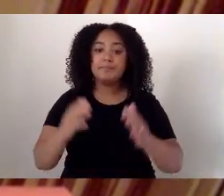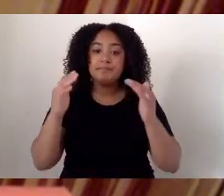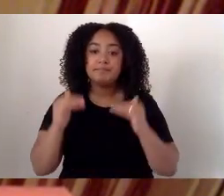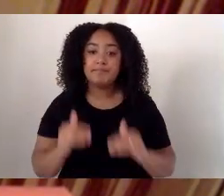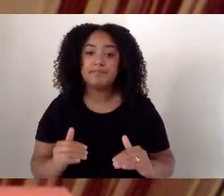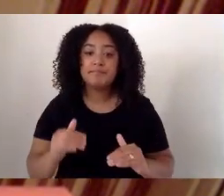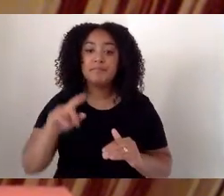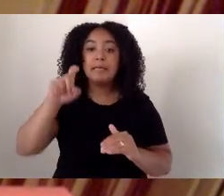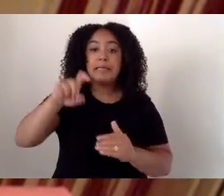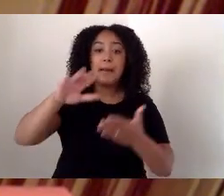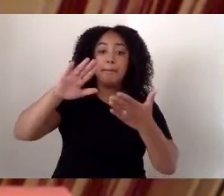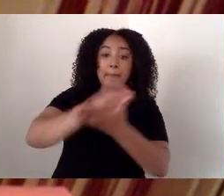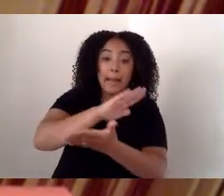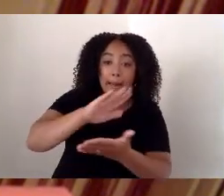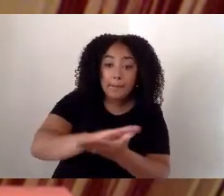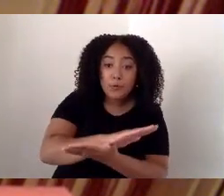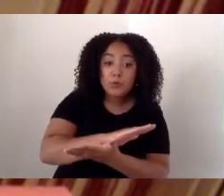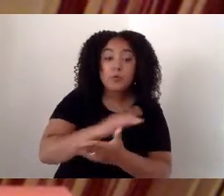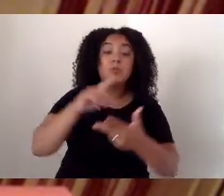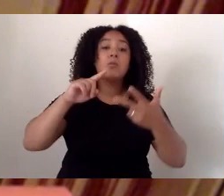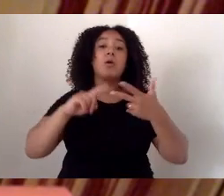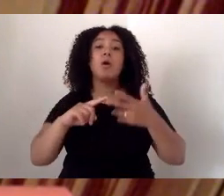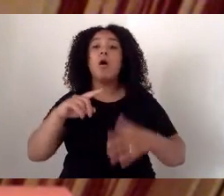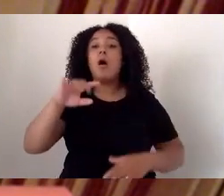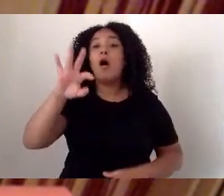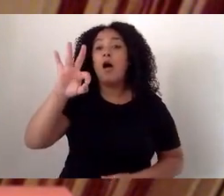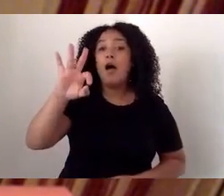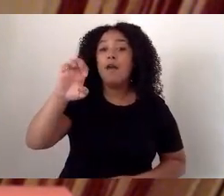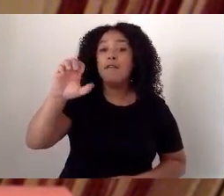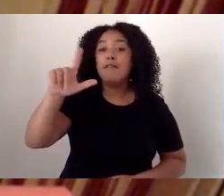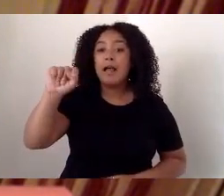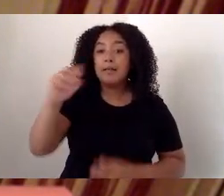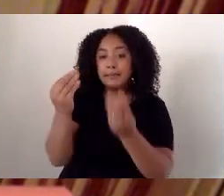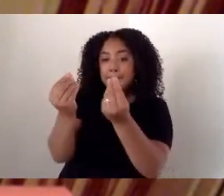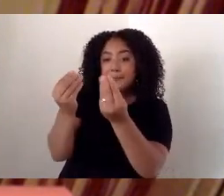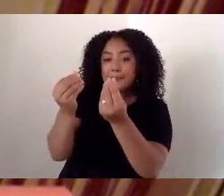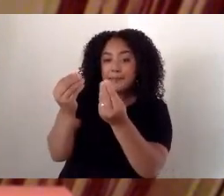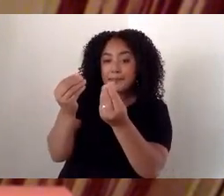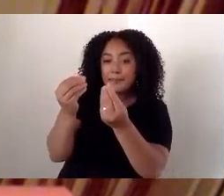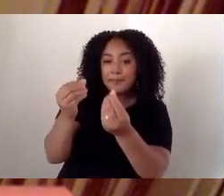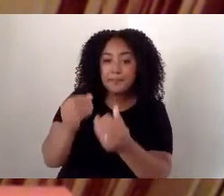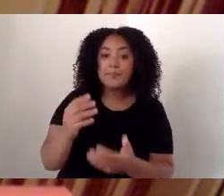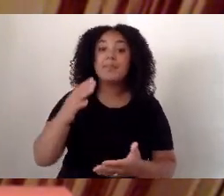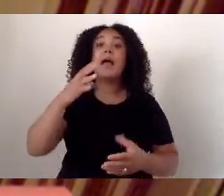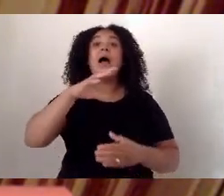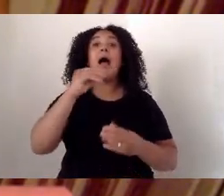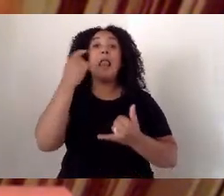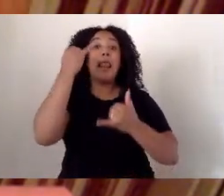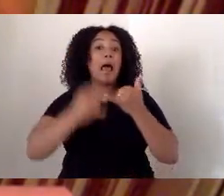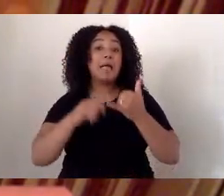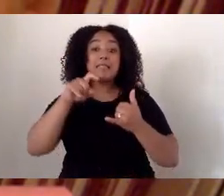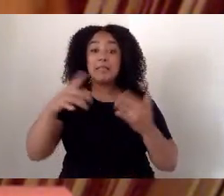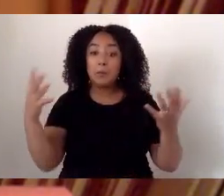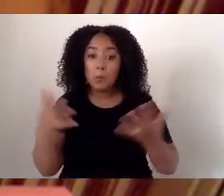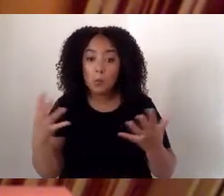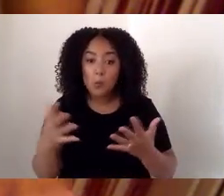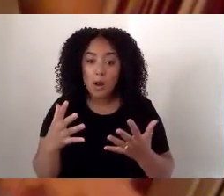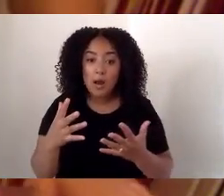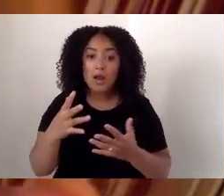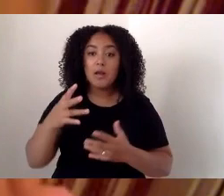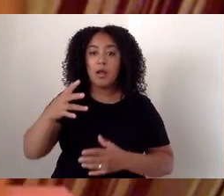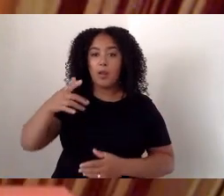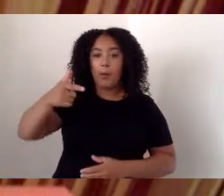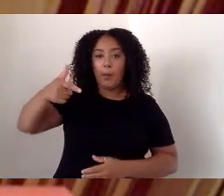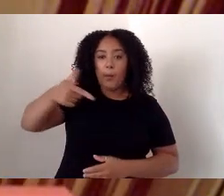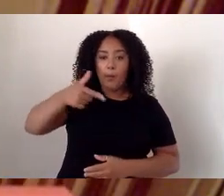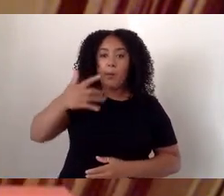I'm using extra craft things. If you noticed on flower, they were very colorful. I used paint on their scales